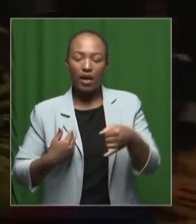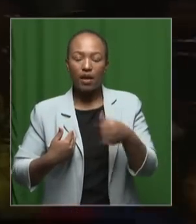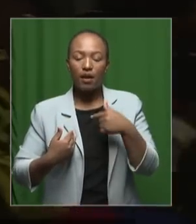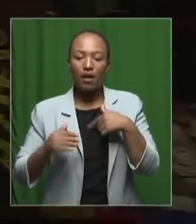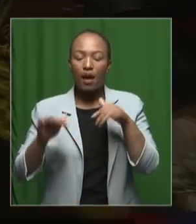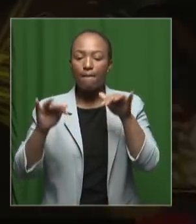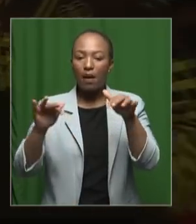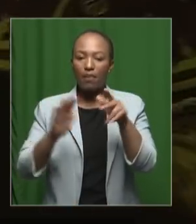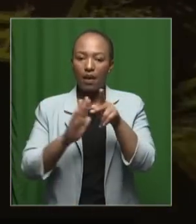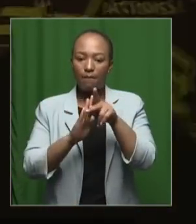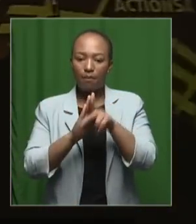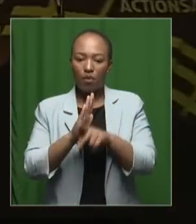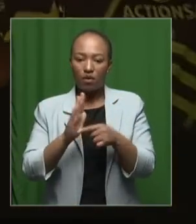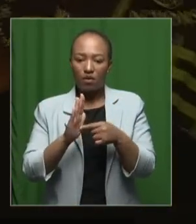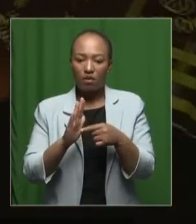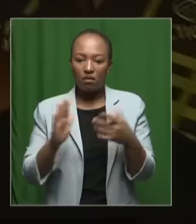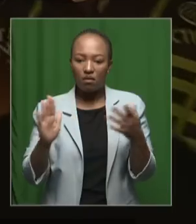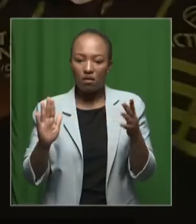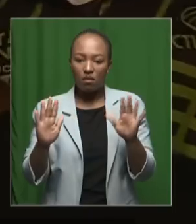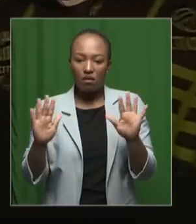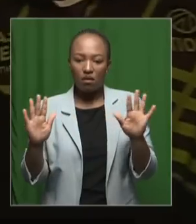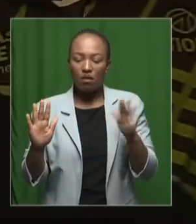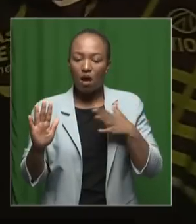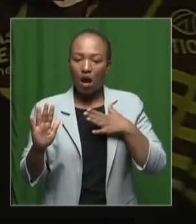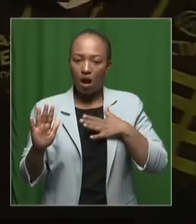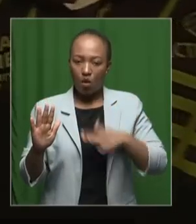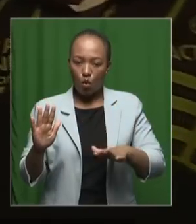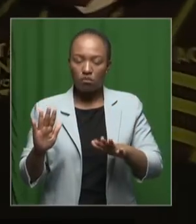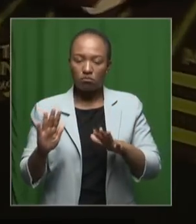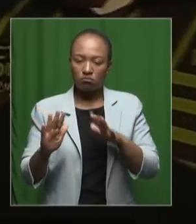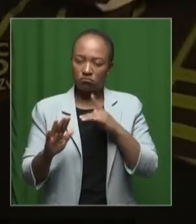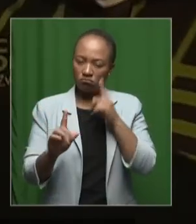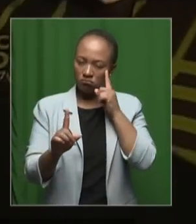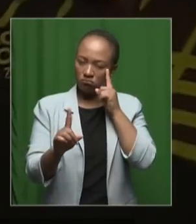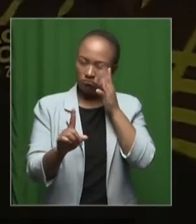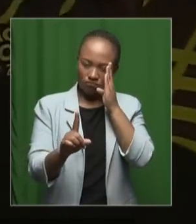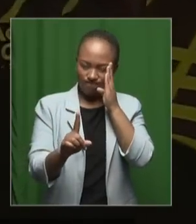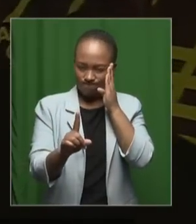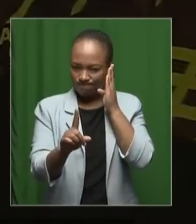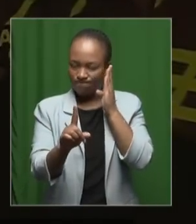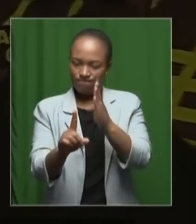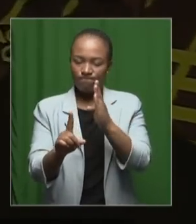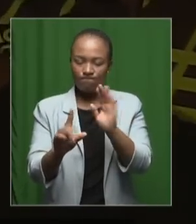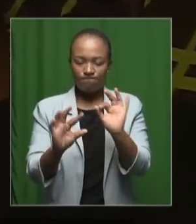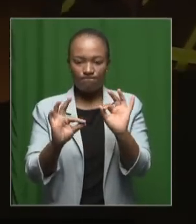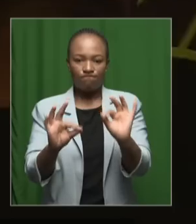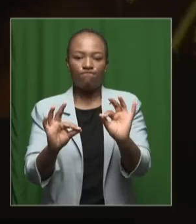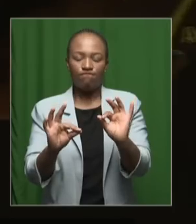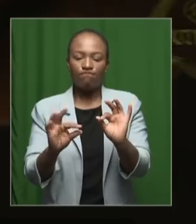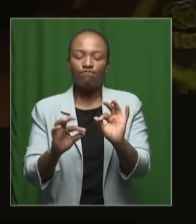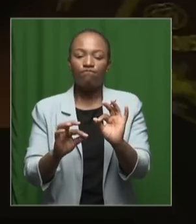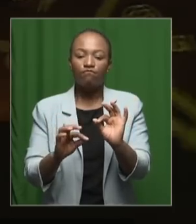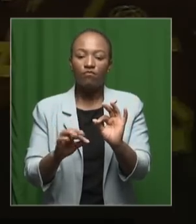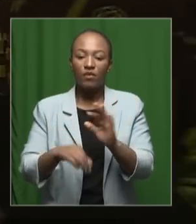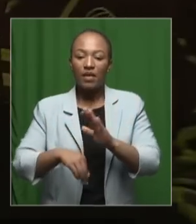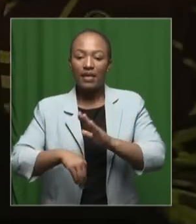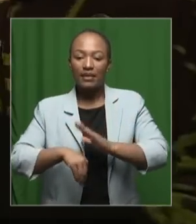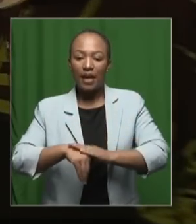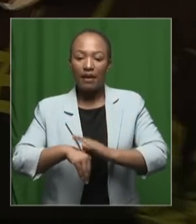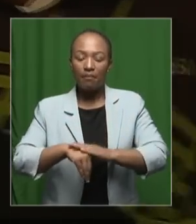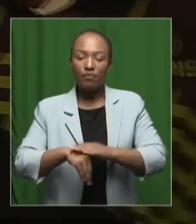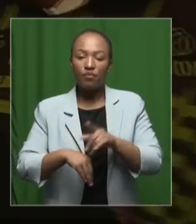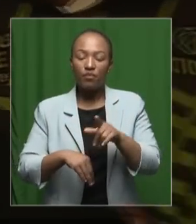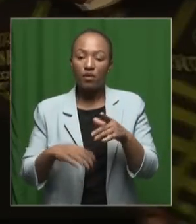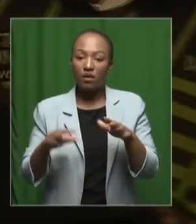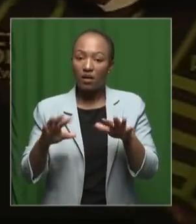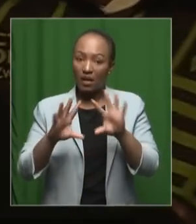policy, I would like to refrain from being ambiguous and actually be ambitious in my approach and actually dedicate this time to addressing the elephant